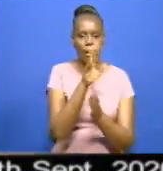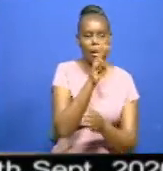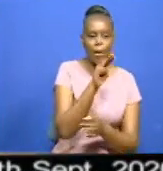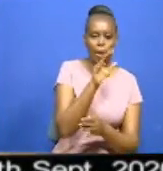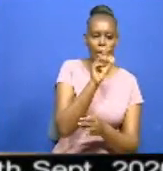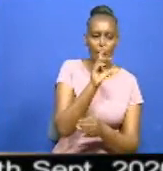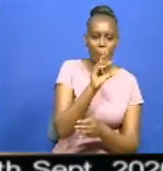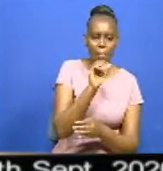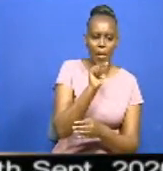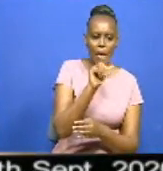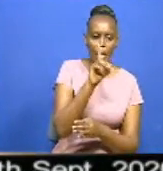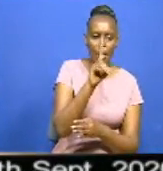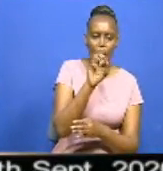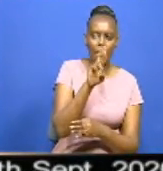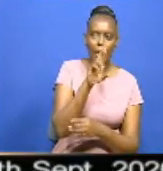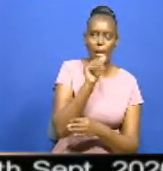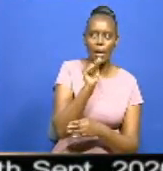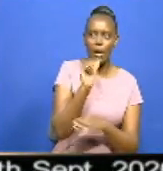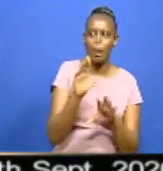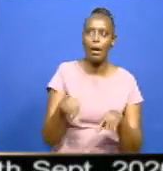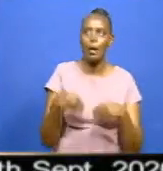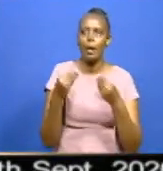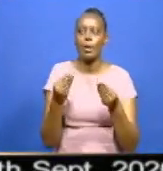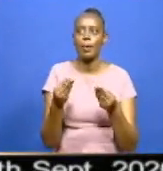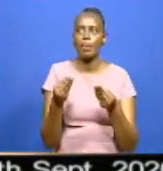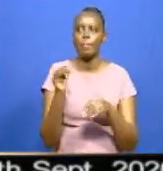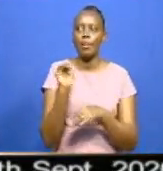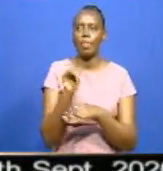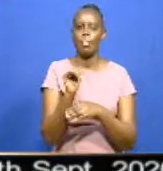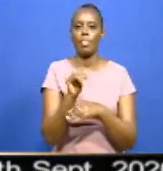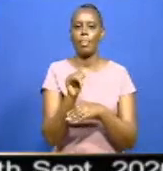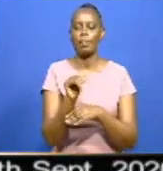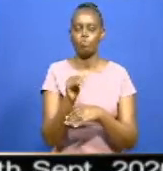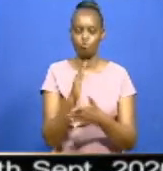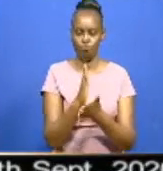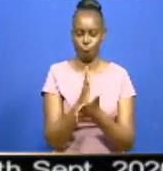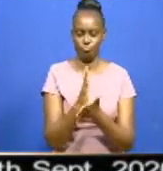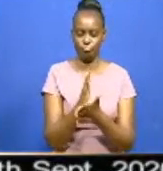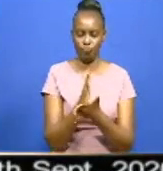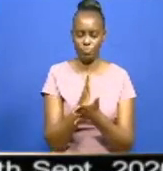has really given that despite